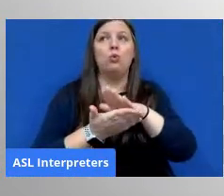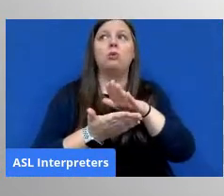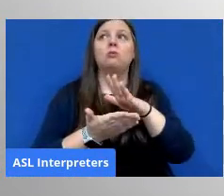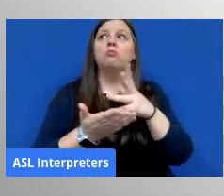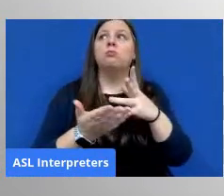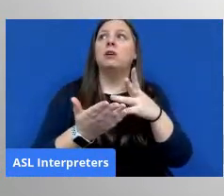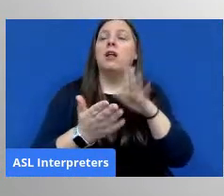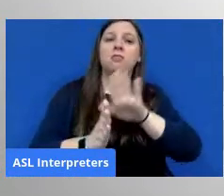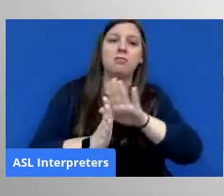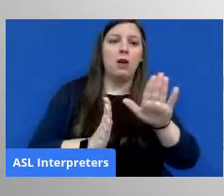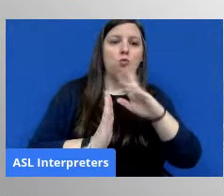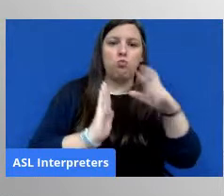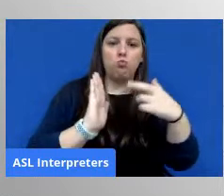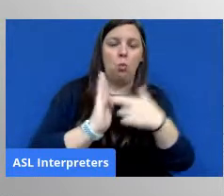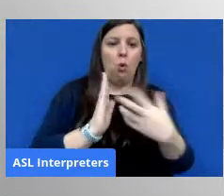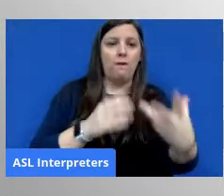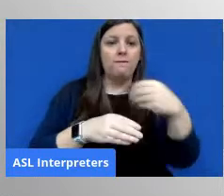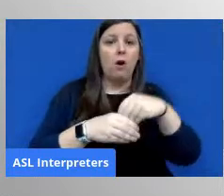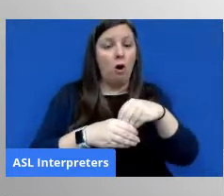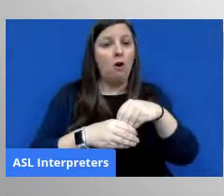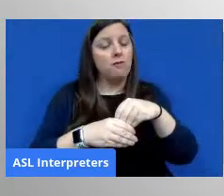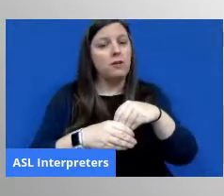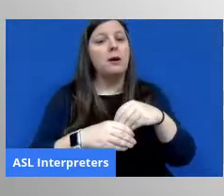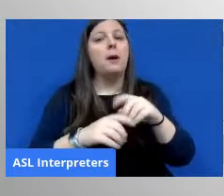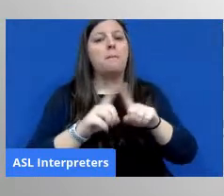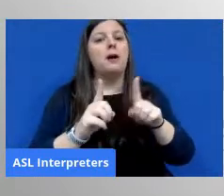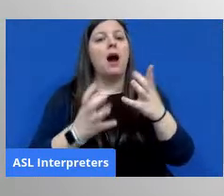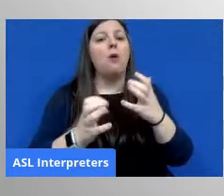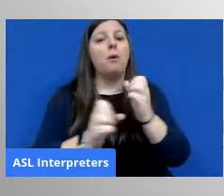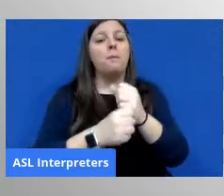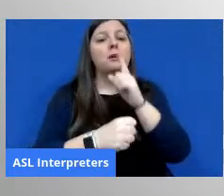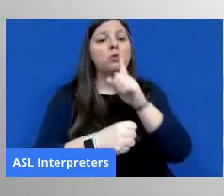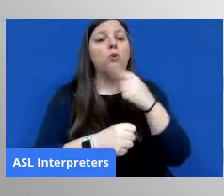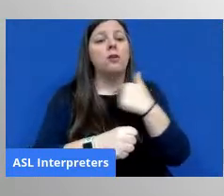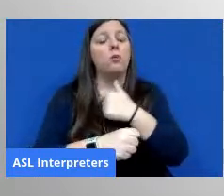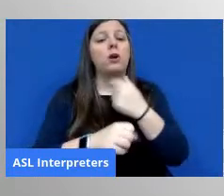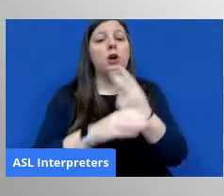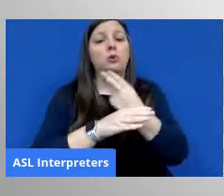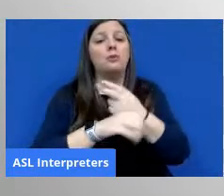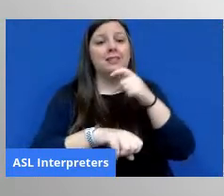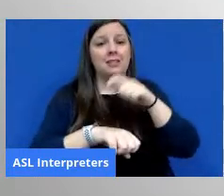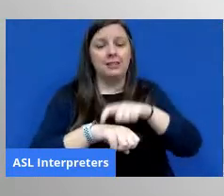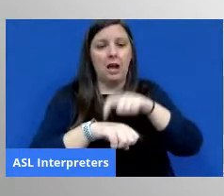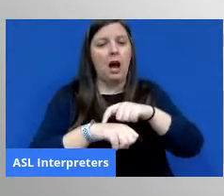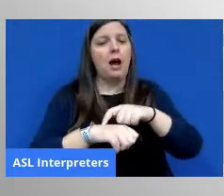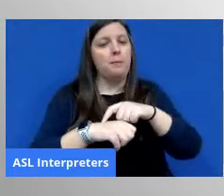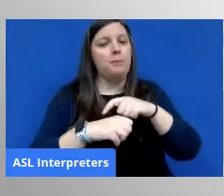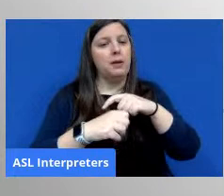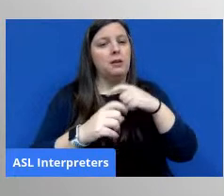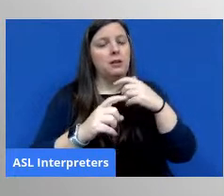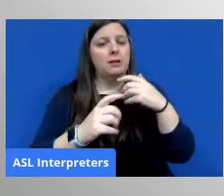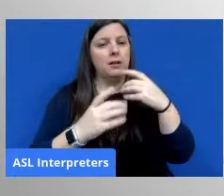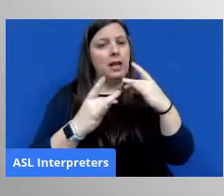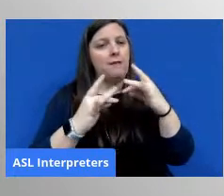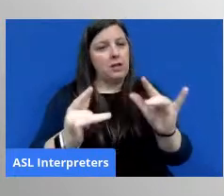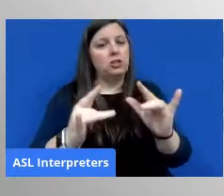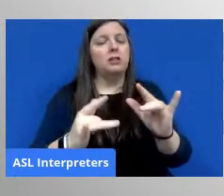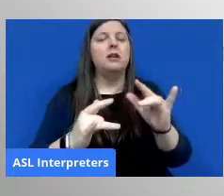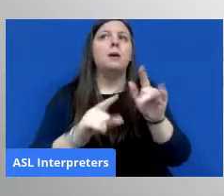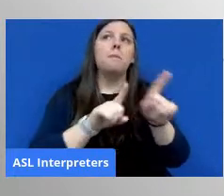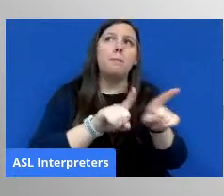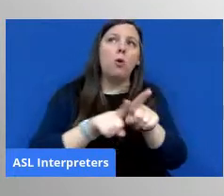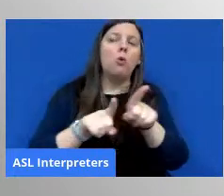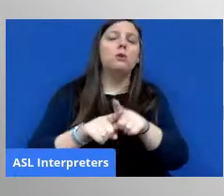are using our time efficiently, but also thinking of other ways, in fact, that we can have more in-depth discussion about